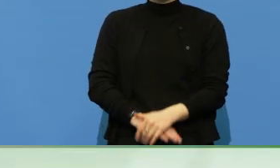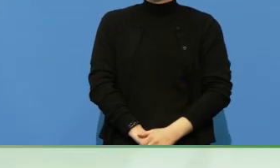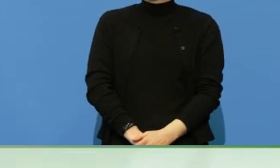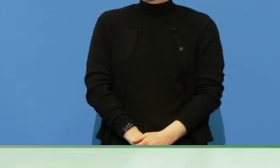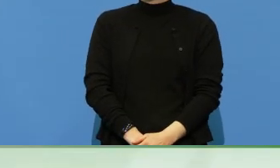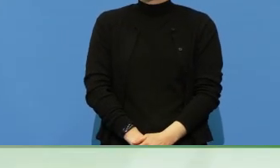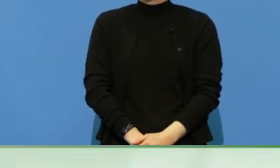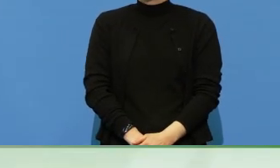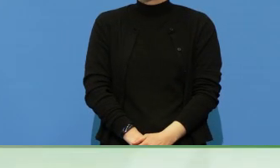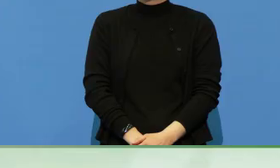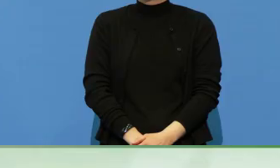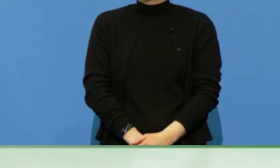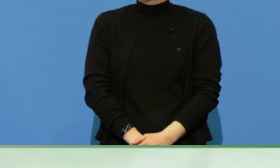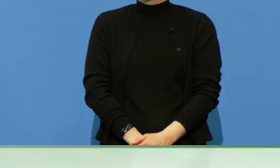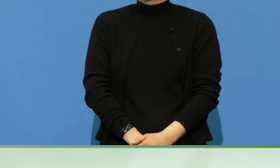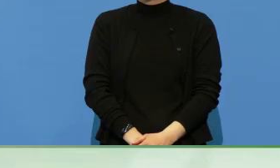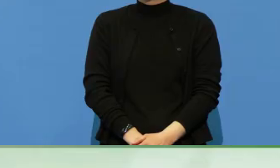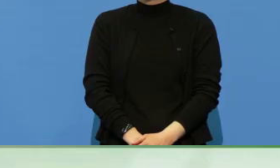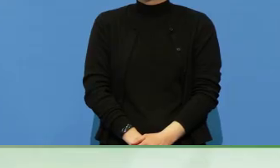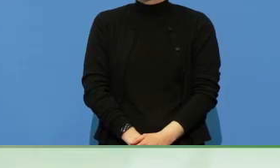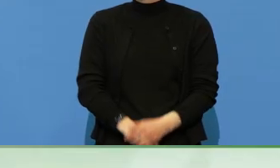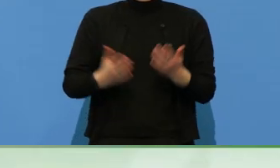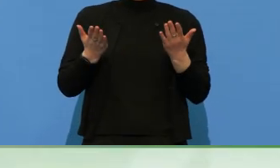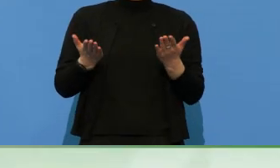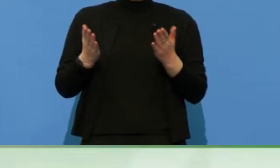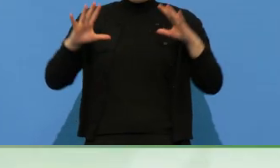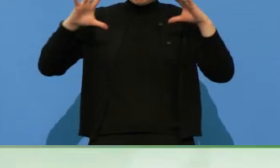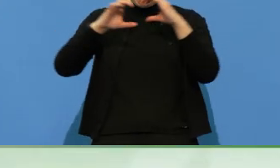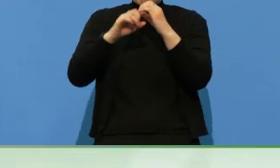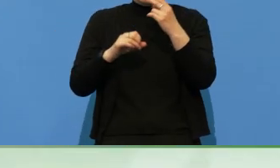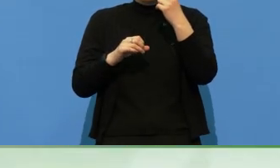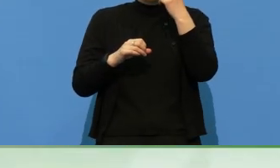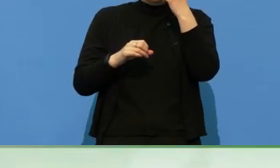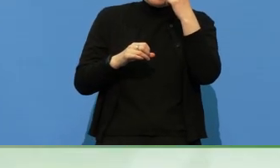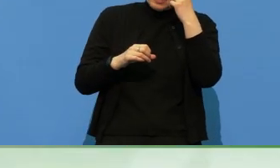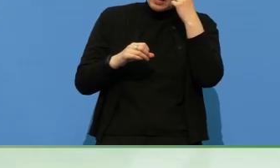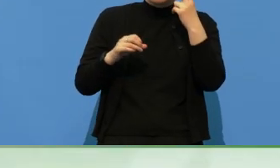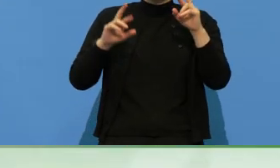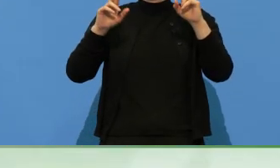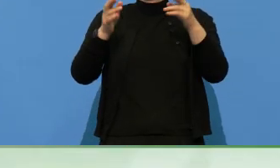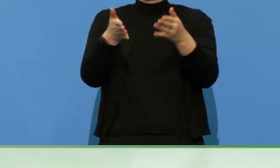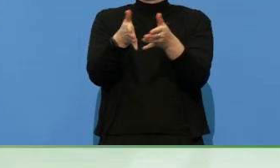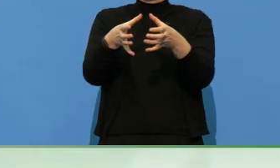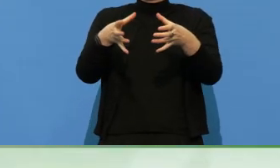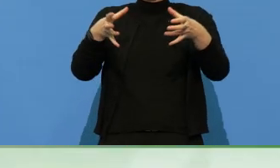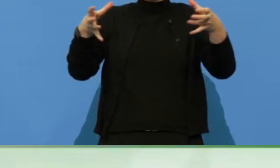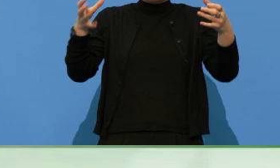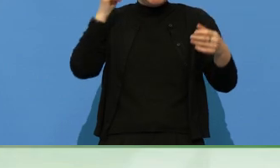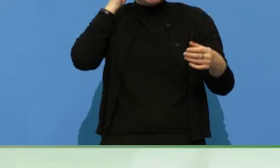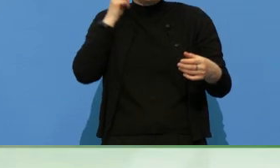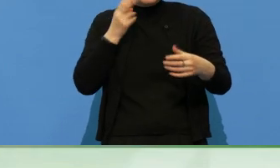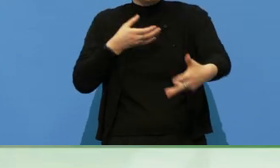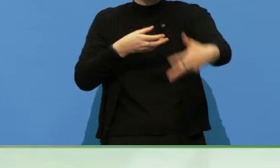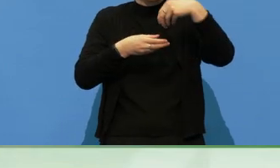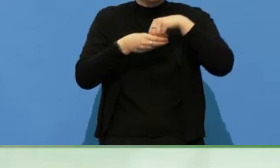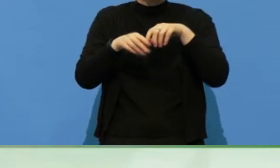all sensorial disabilities, so mostly blindness and deaf people. And the